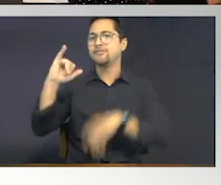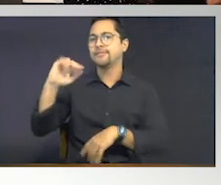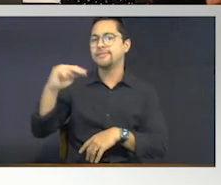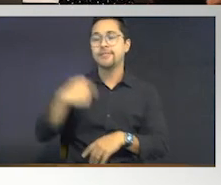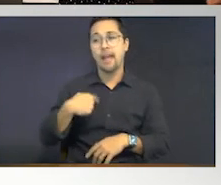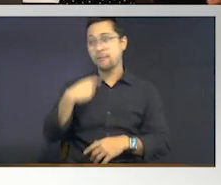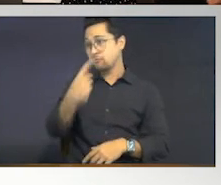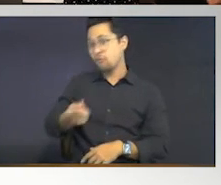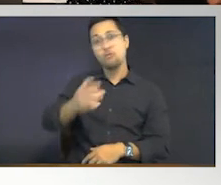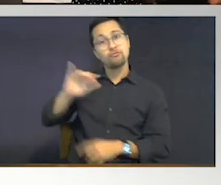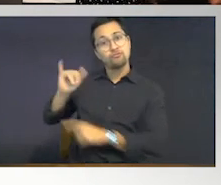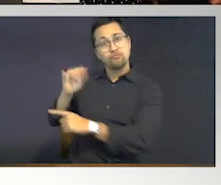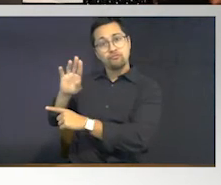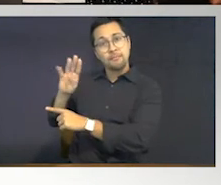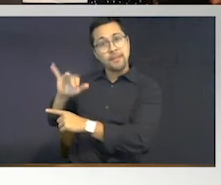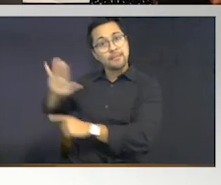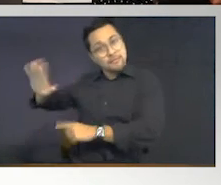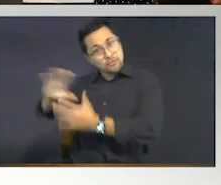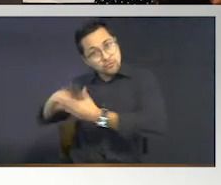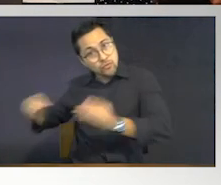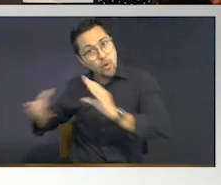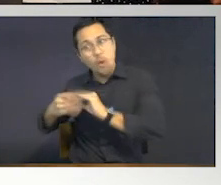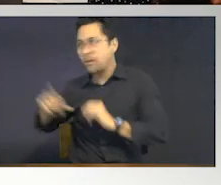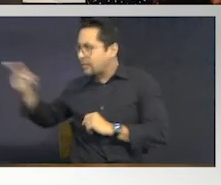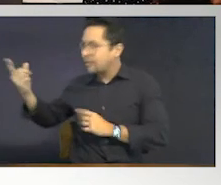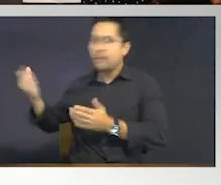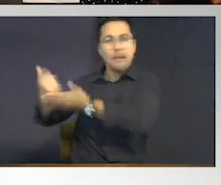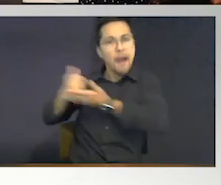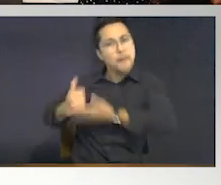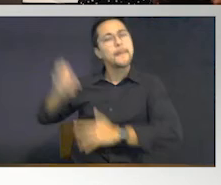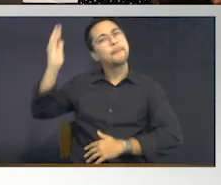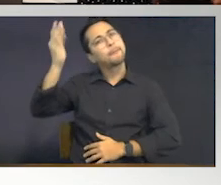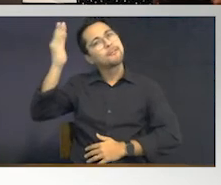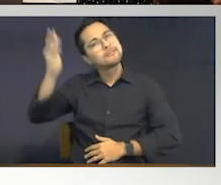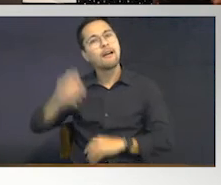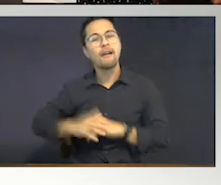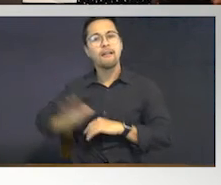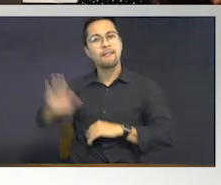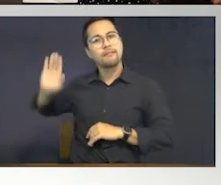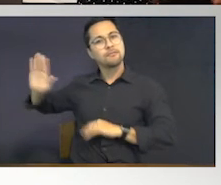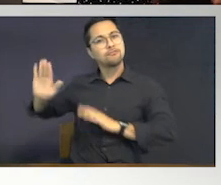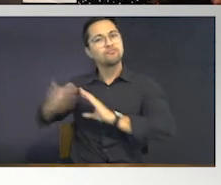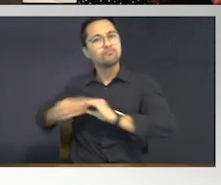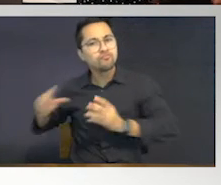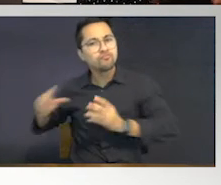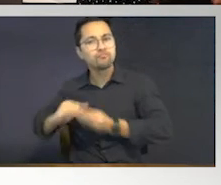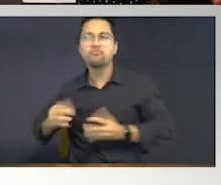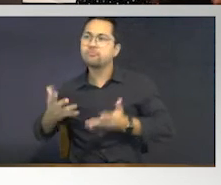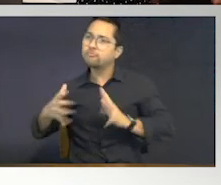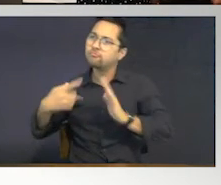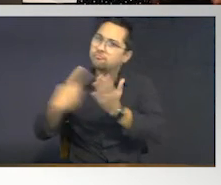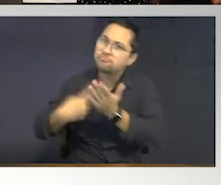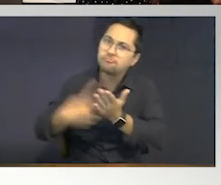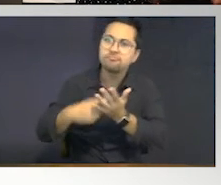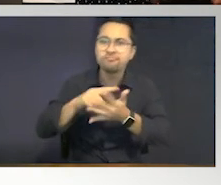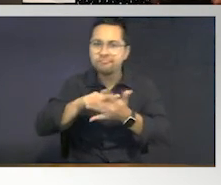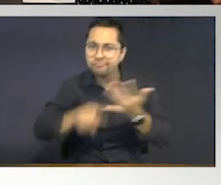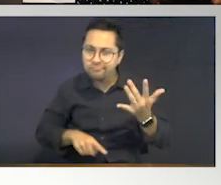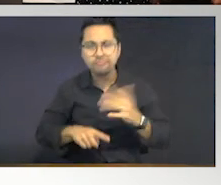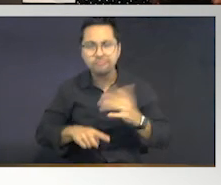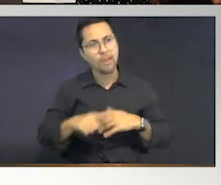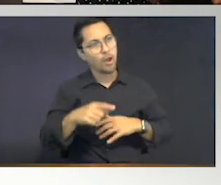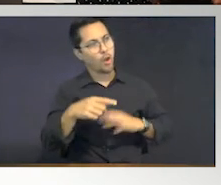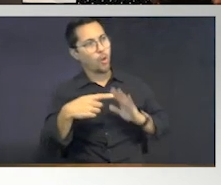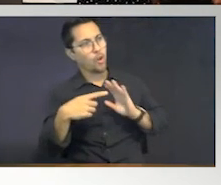Jeremy's story, and he helped me present, his story, and we talked about those things and made those other